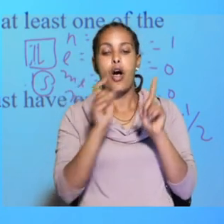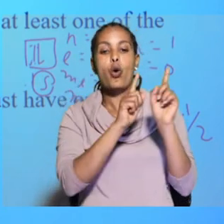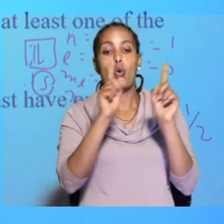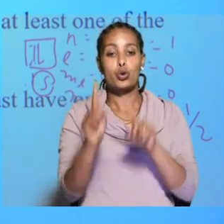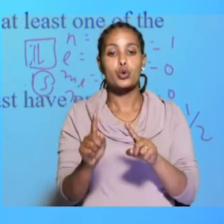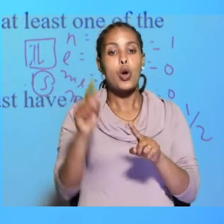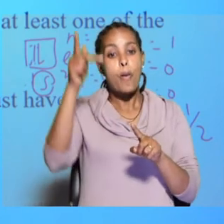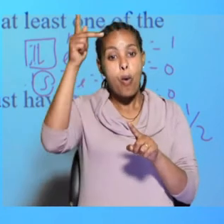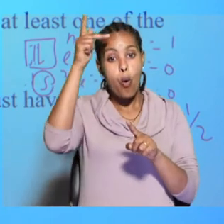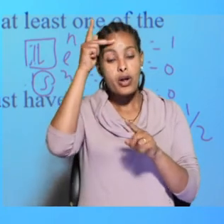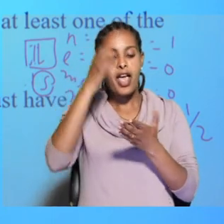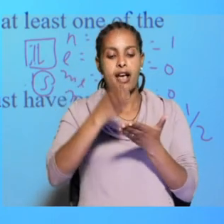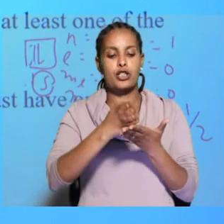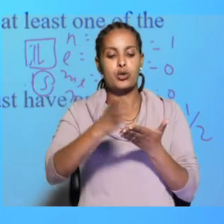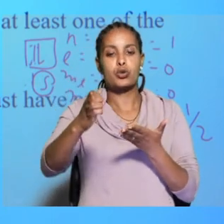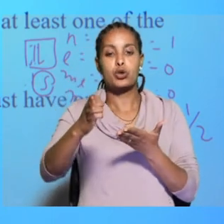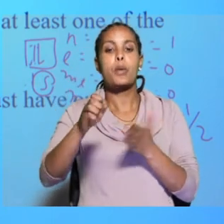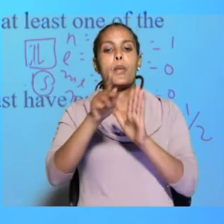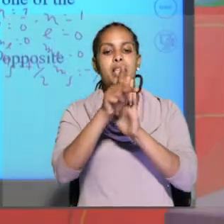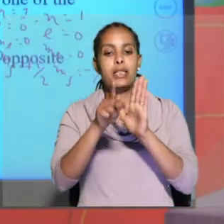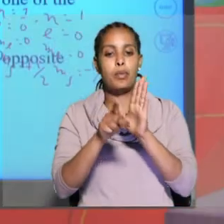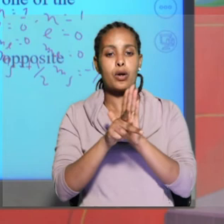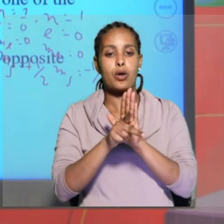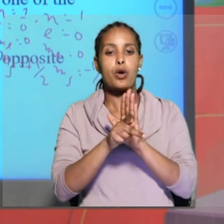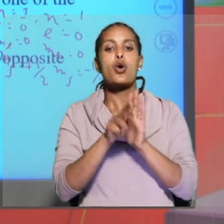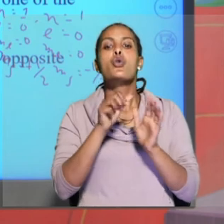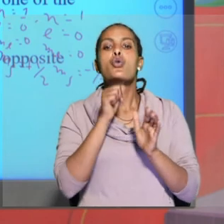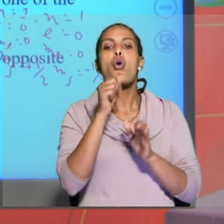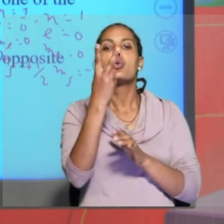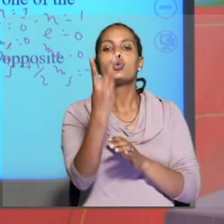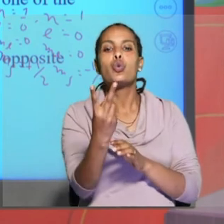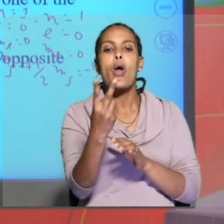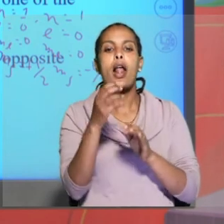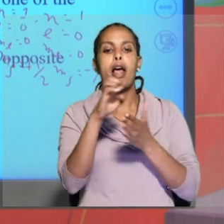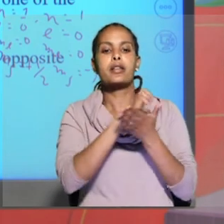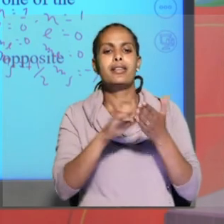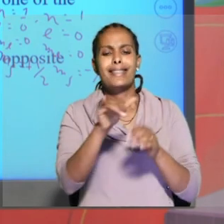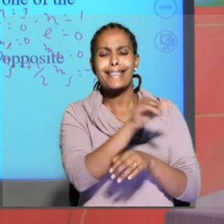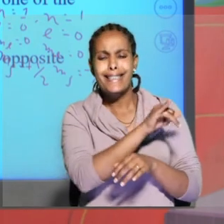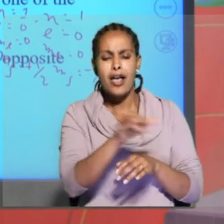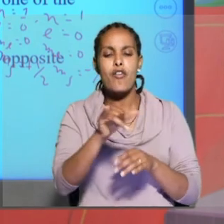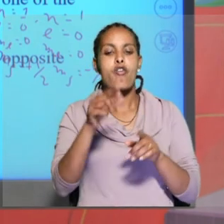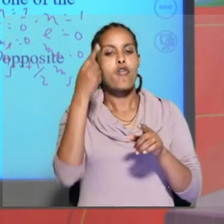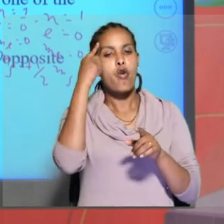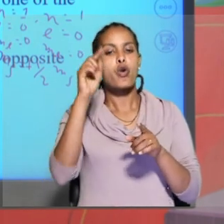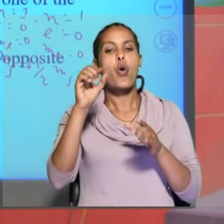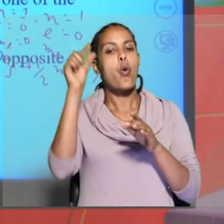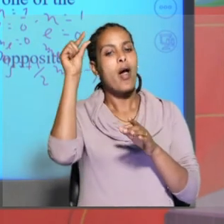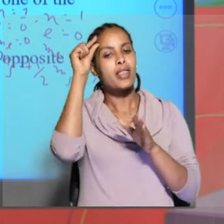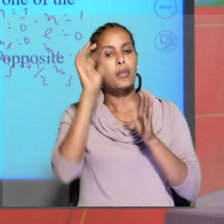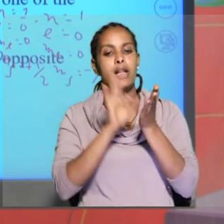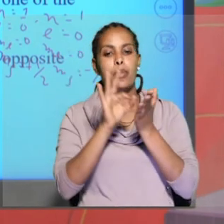to Pauli's exclusion principle, no two electrons in an atom can have the same four quantum